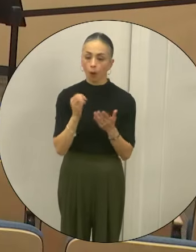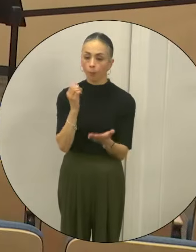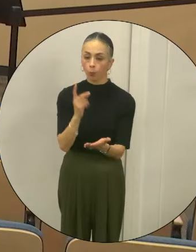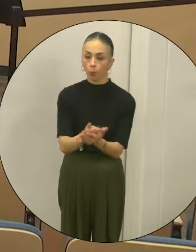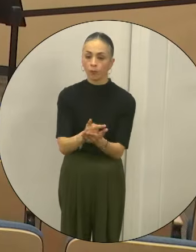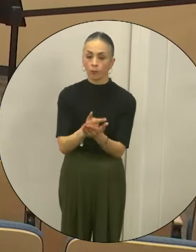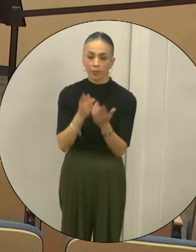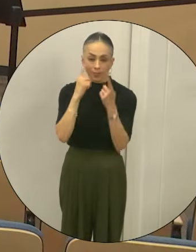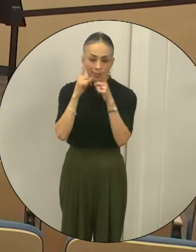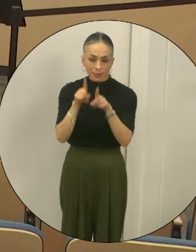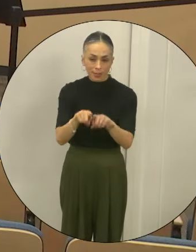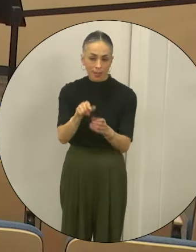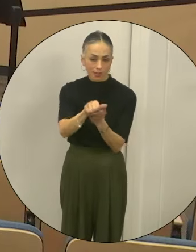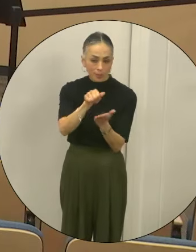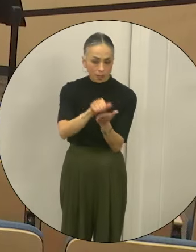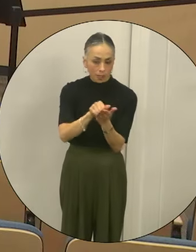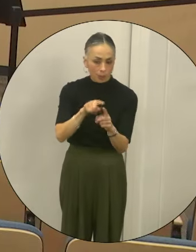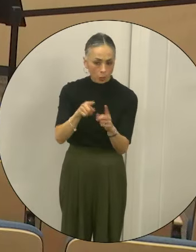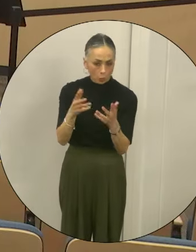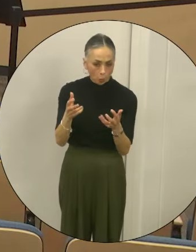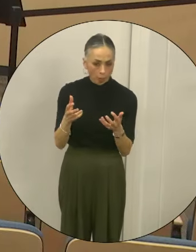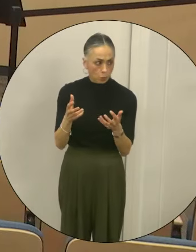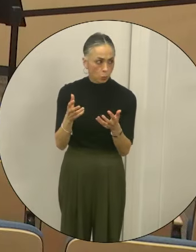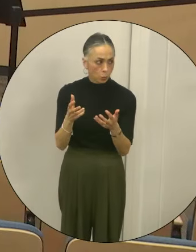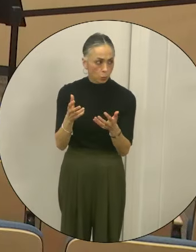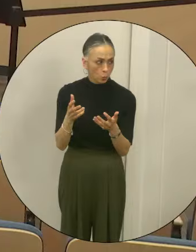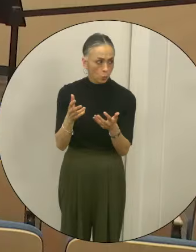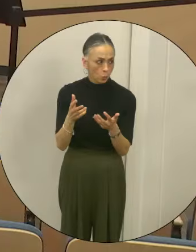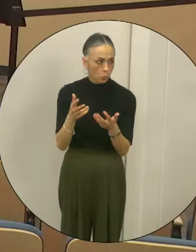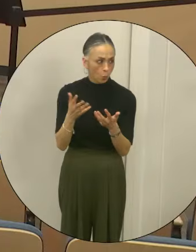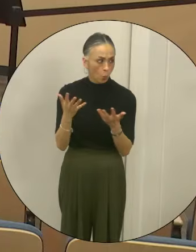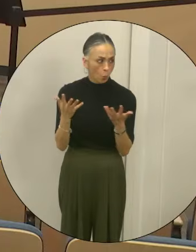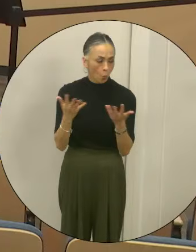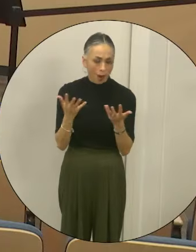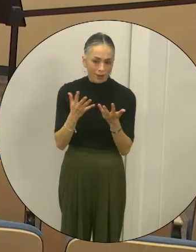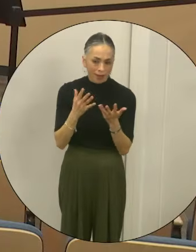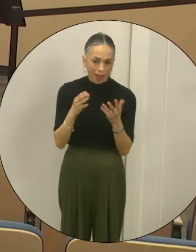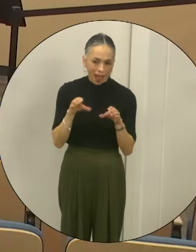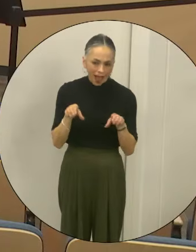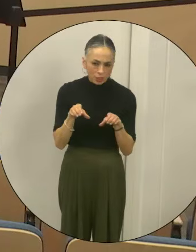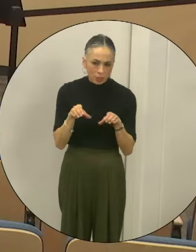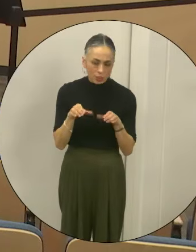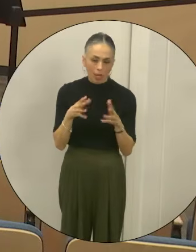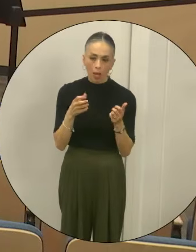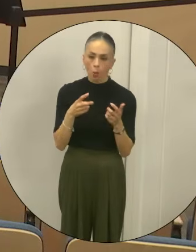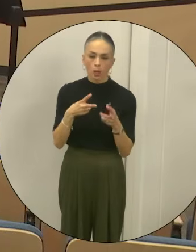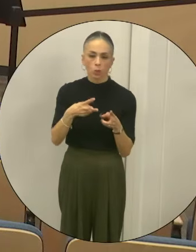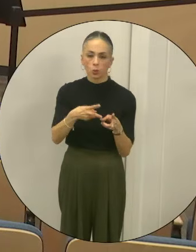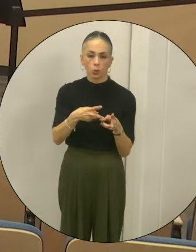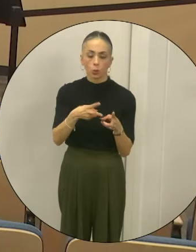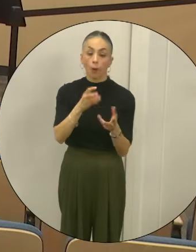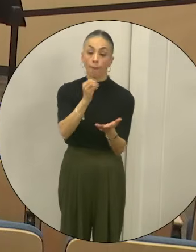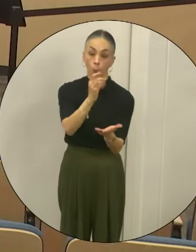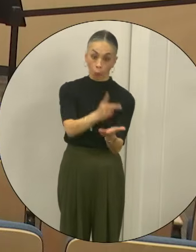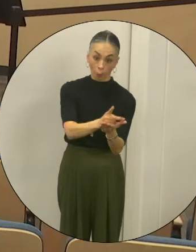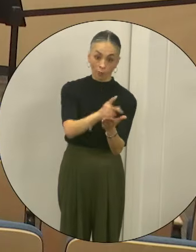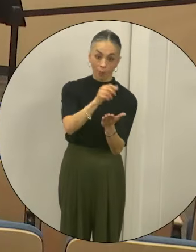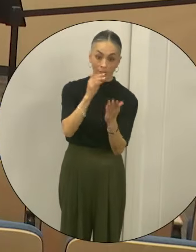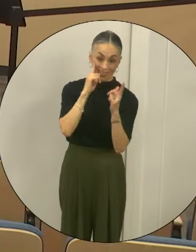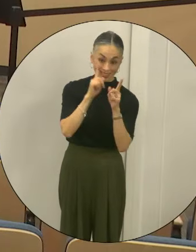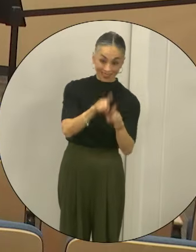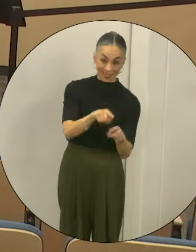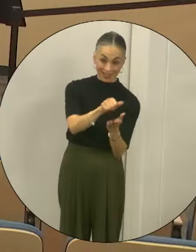agenda, but you want to, what action do you want to do with I would those? like to approve the consent